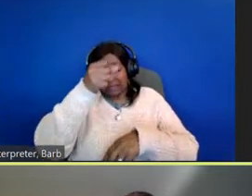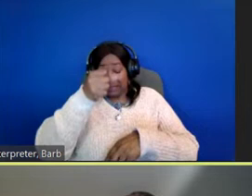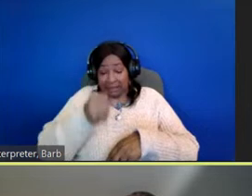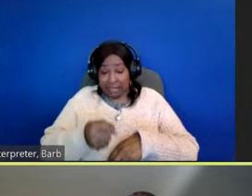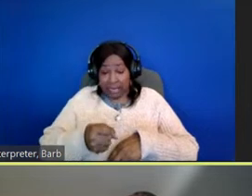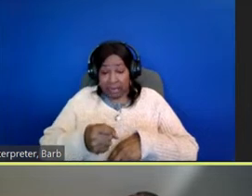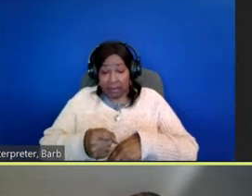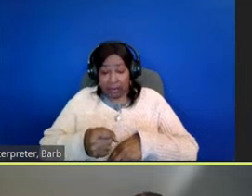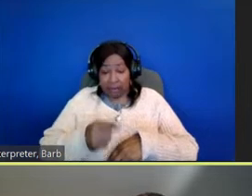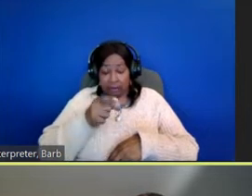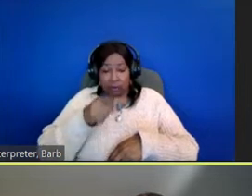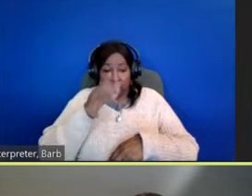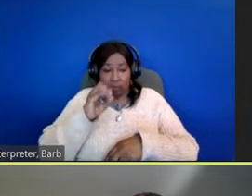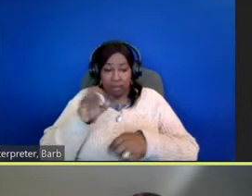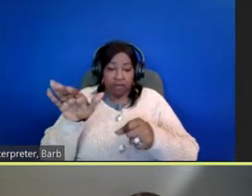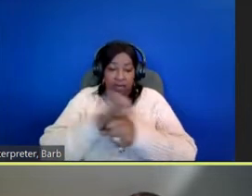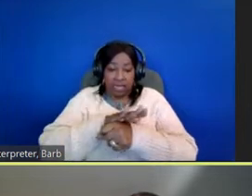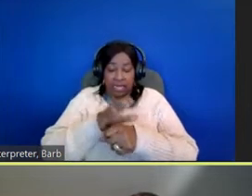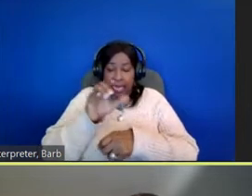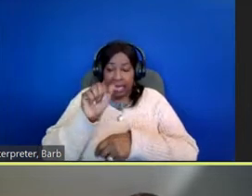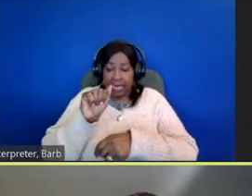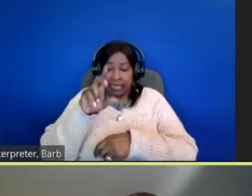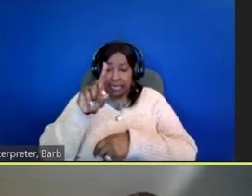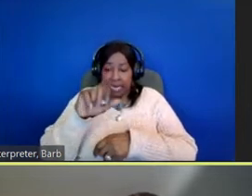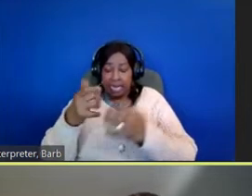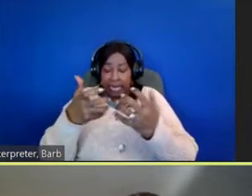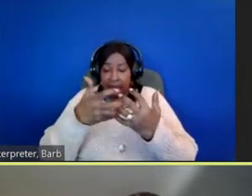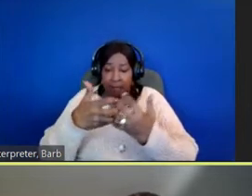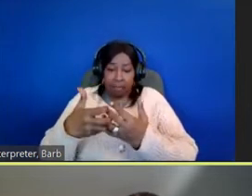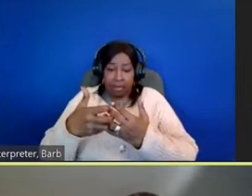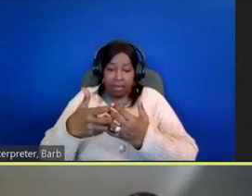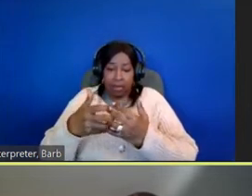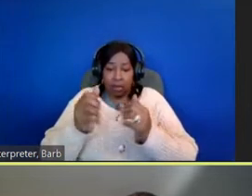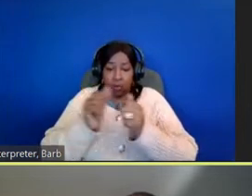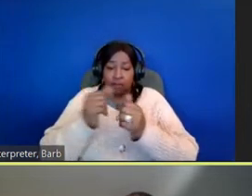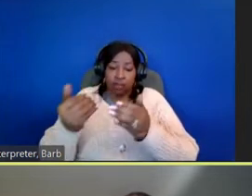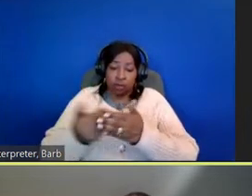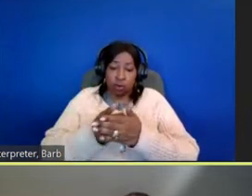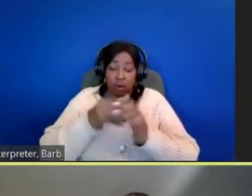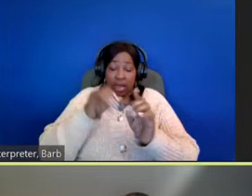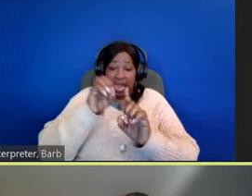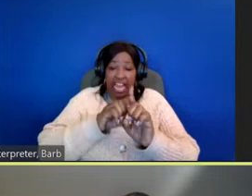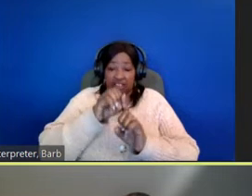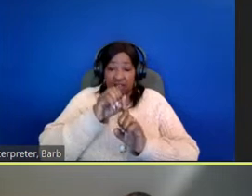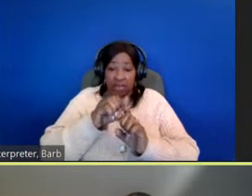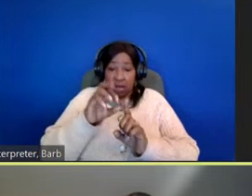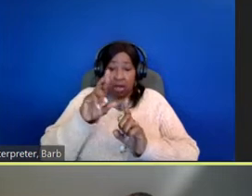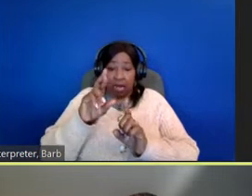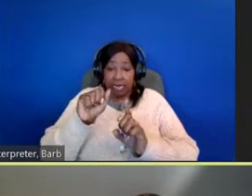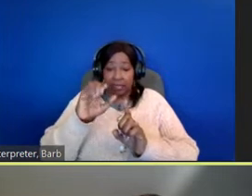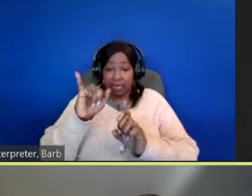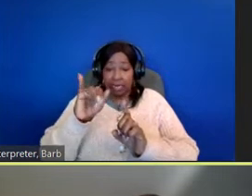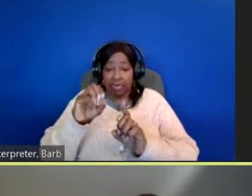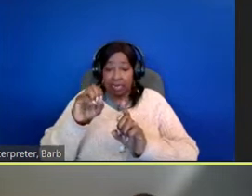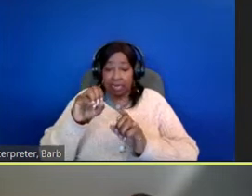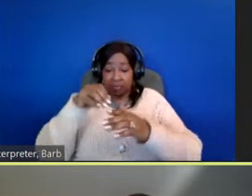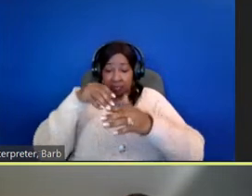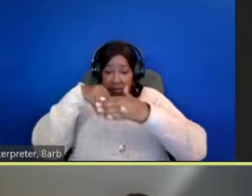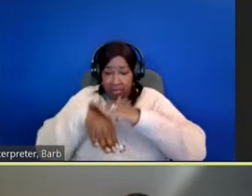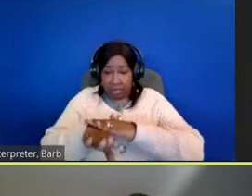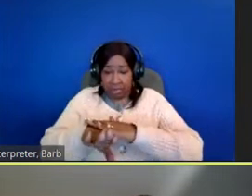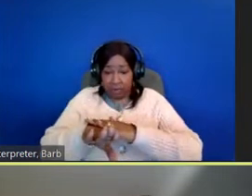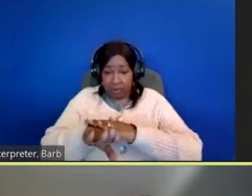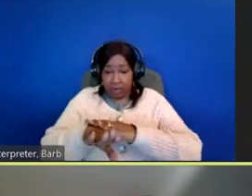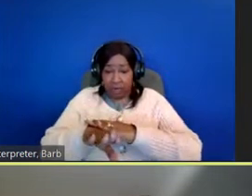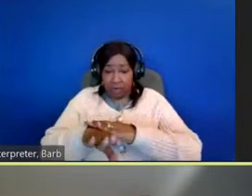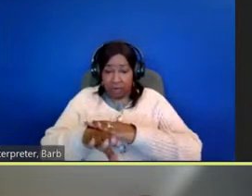which would be a fully ADA compliant entrance with a new elevator at Racine Station, and we'll be going starting that work, as I said, later